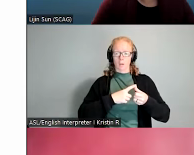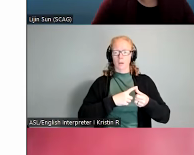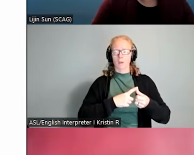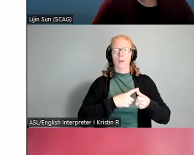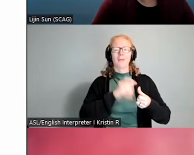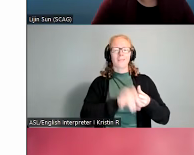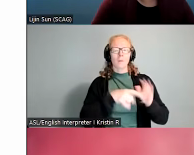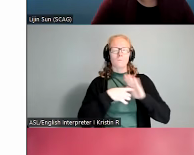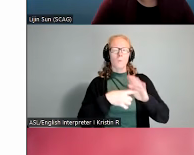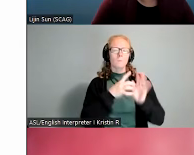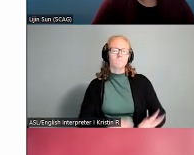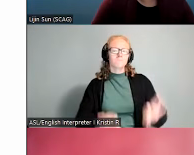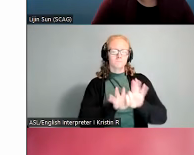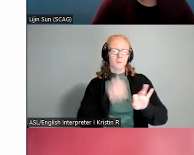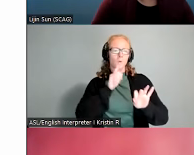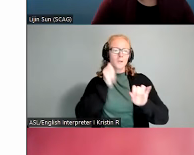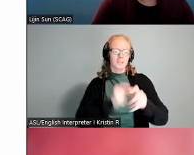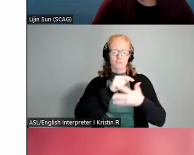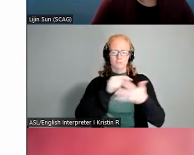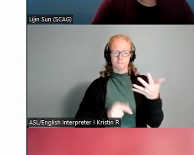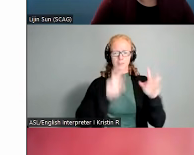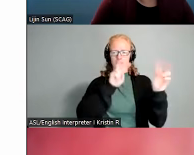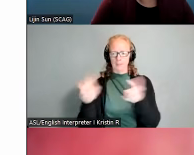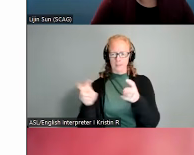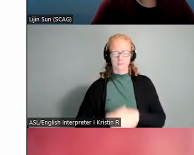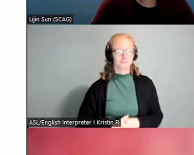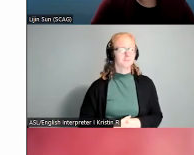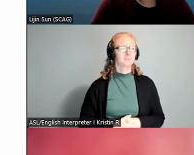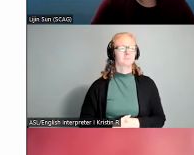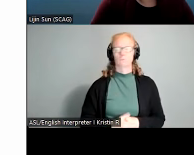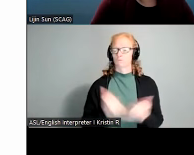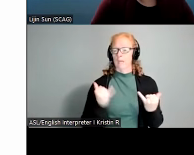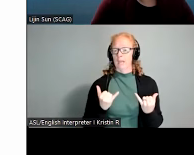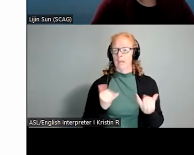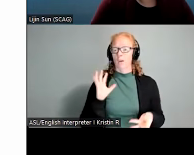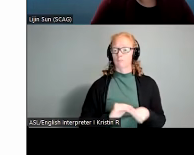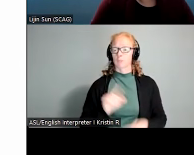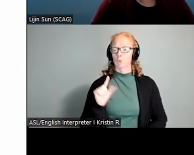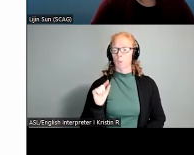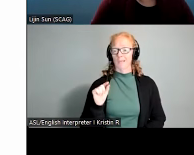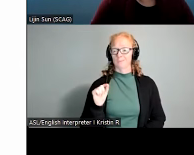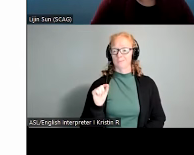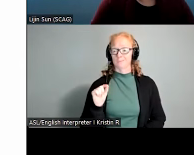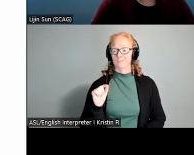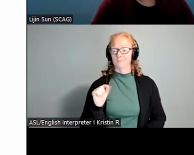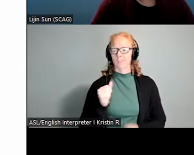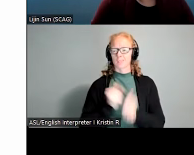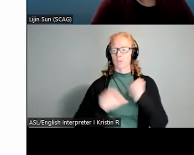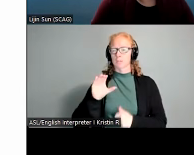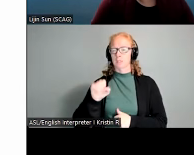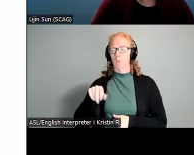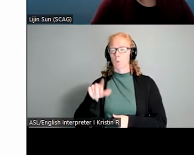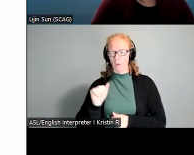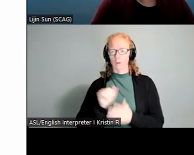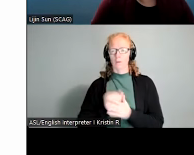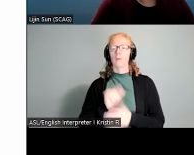each of the environmental topic areas. Right now, we have 20 topics under CEQA that includes tribal